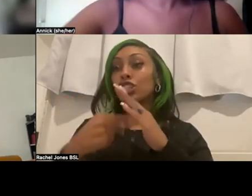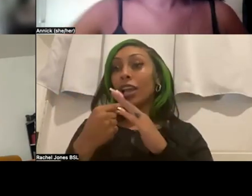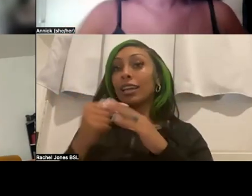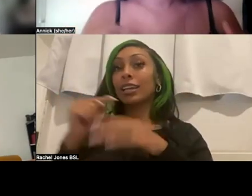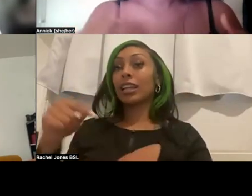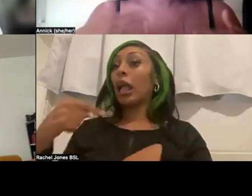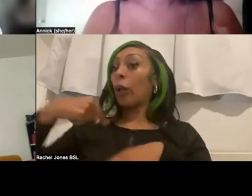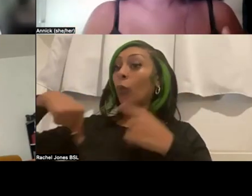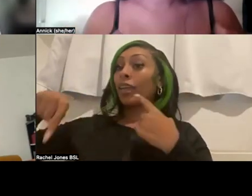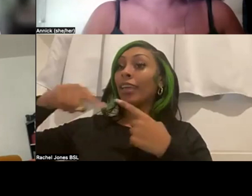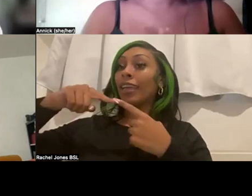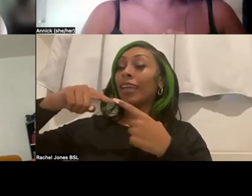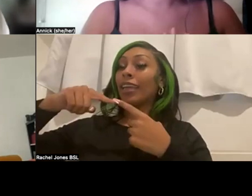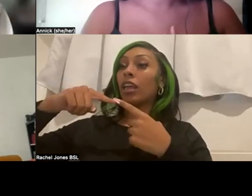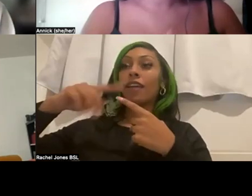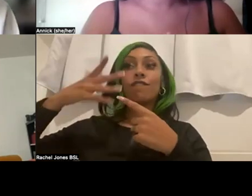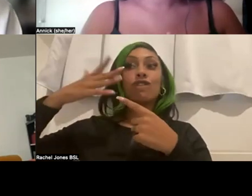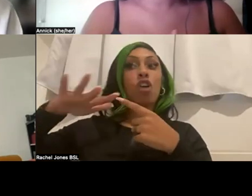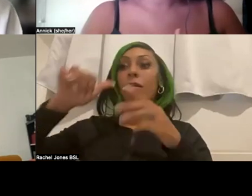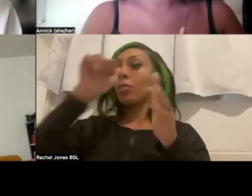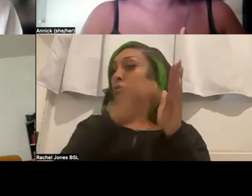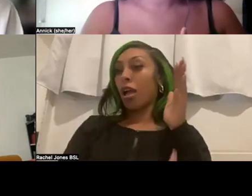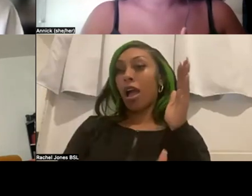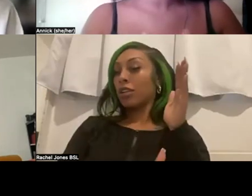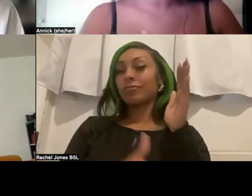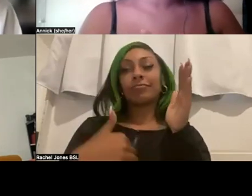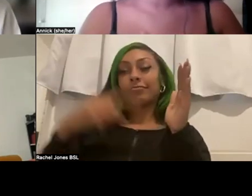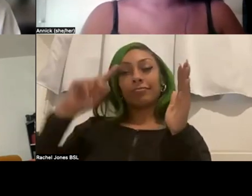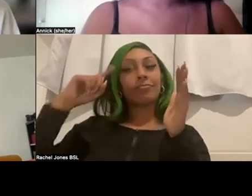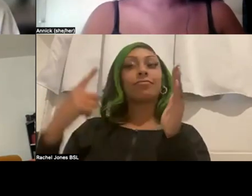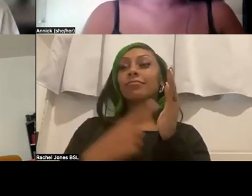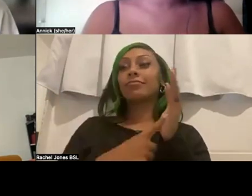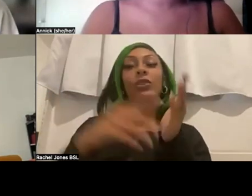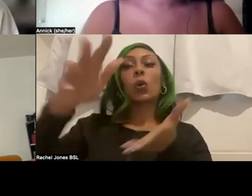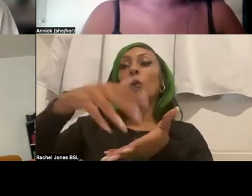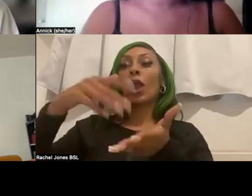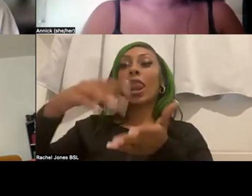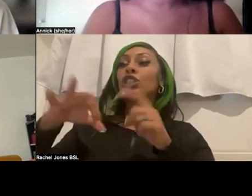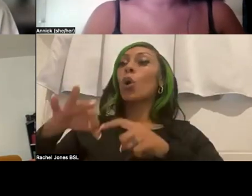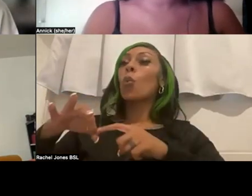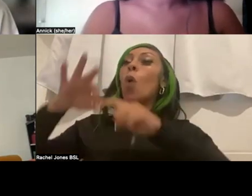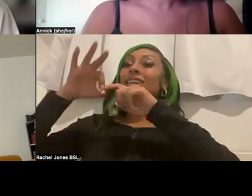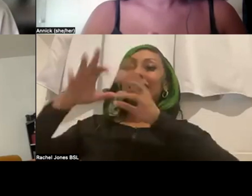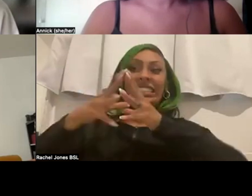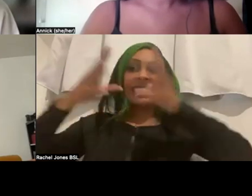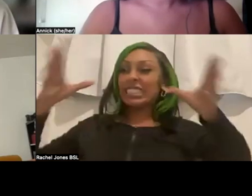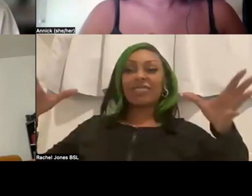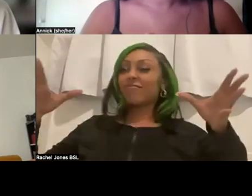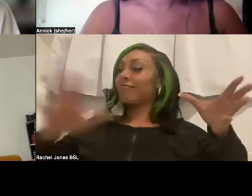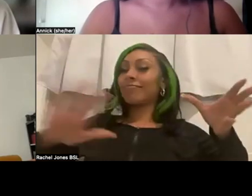we from the start decided to not collect quantitative data. We focus on qualitative data